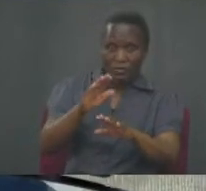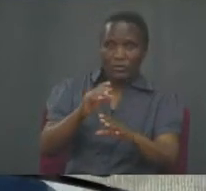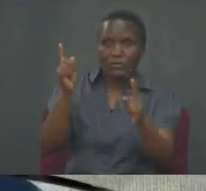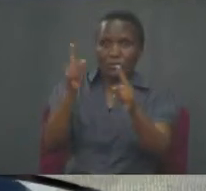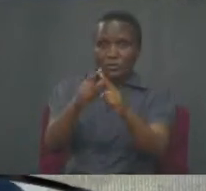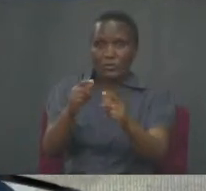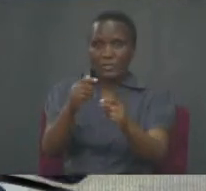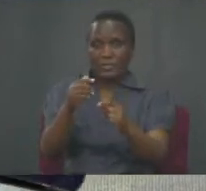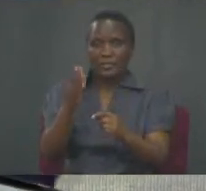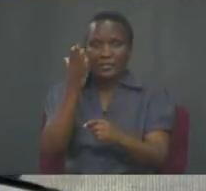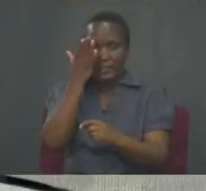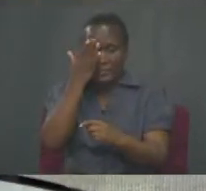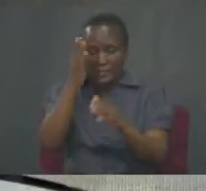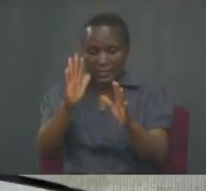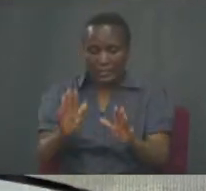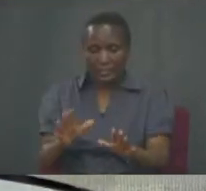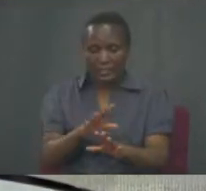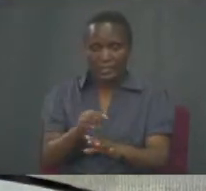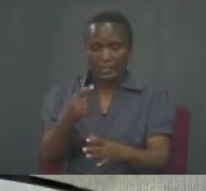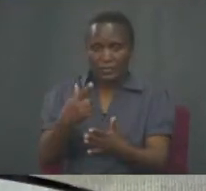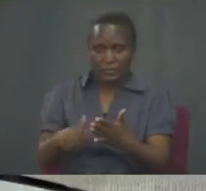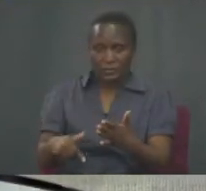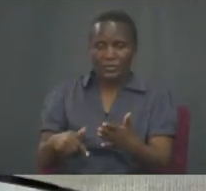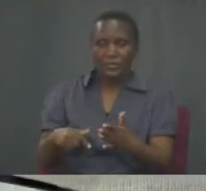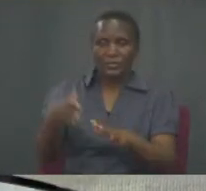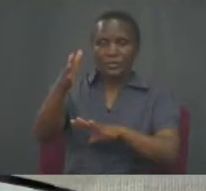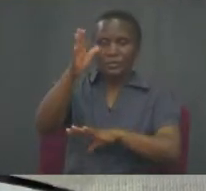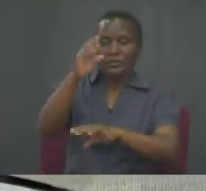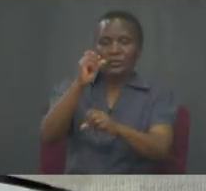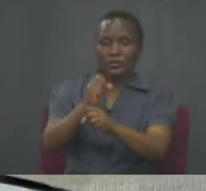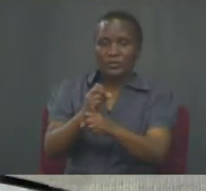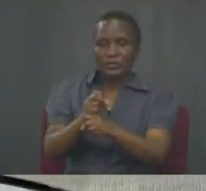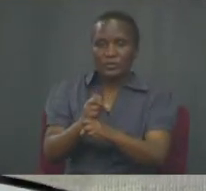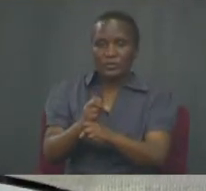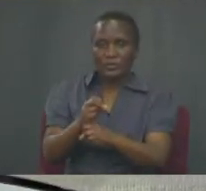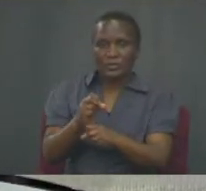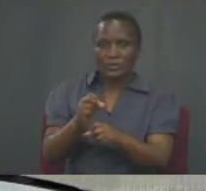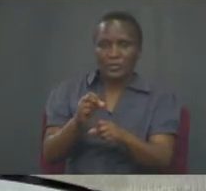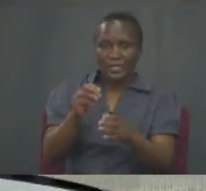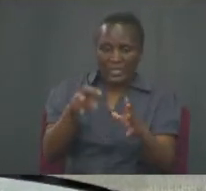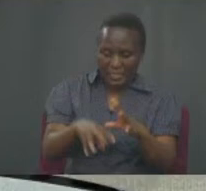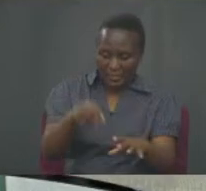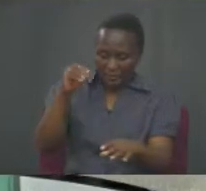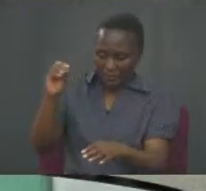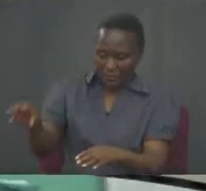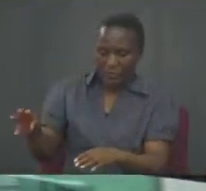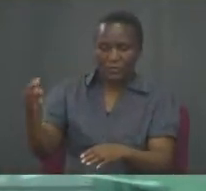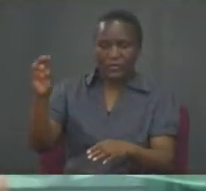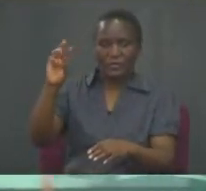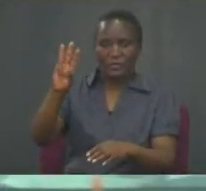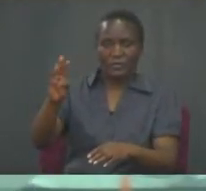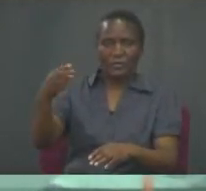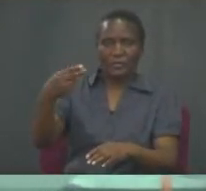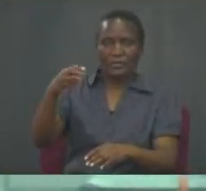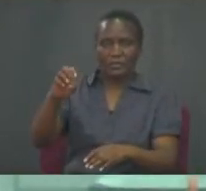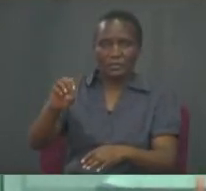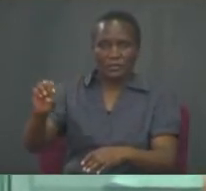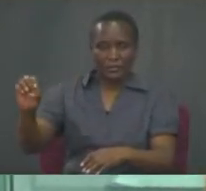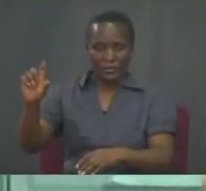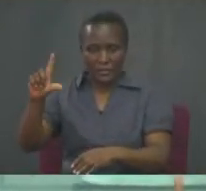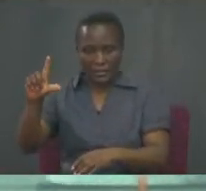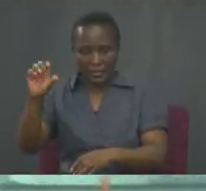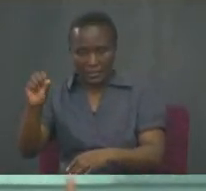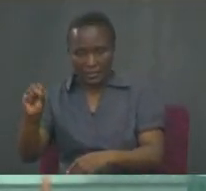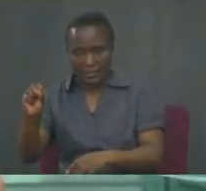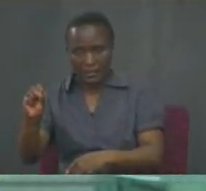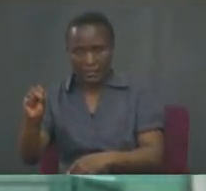God do? He takes the wheels off. I like my mind to, I just let it run riot sometimes to say,